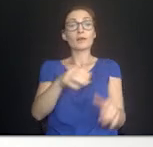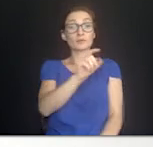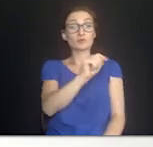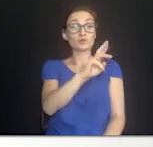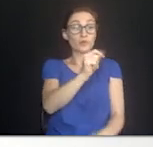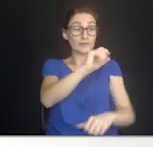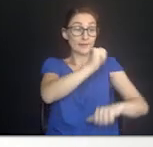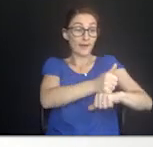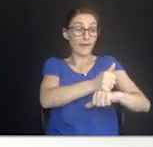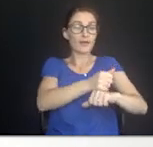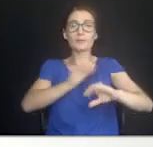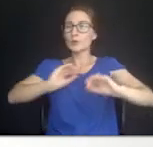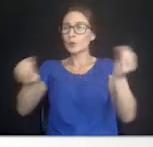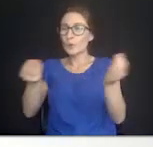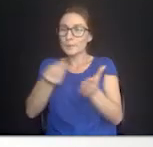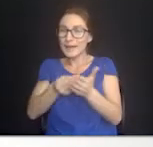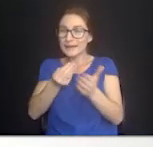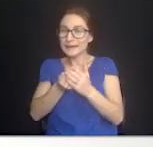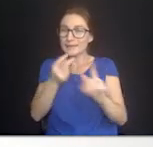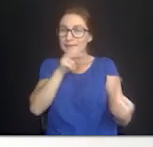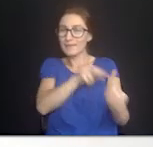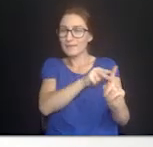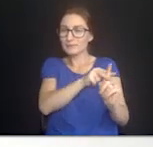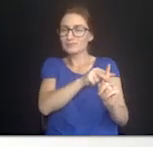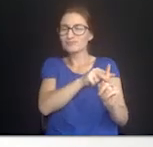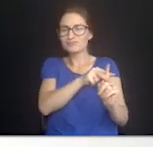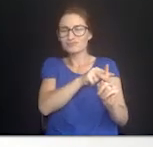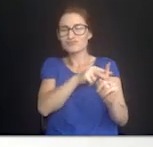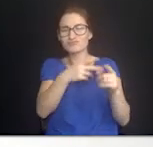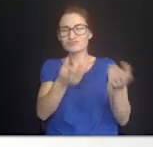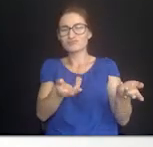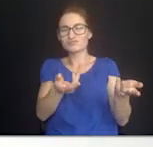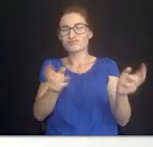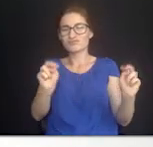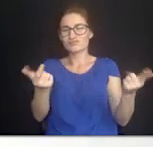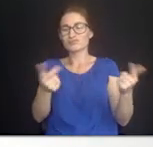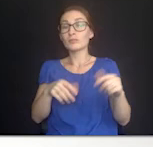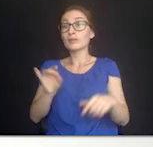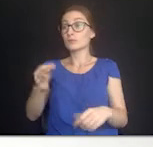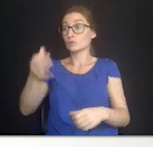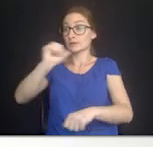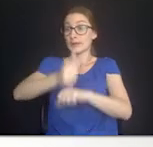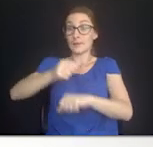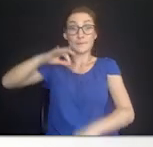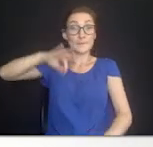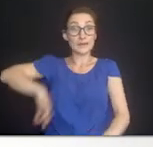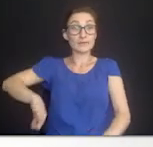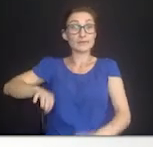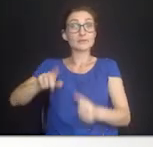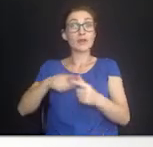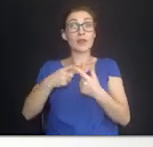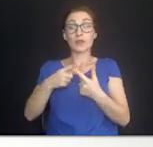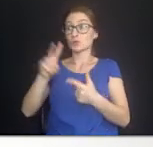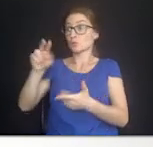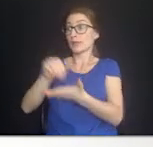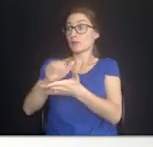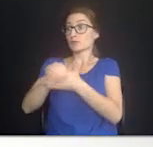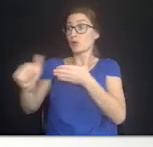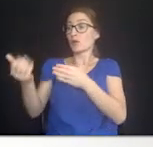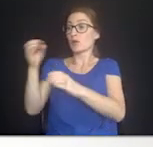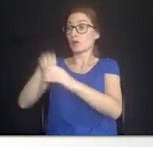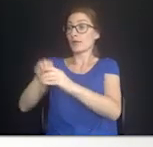do anything. Or, we set up benefits and we go through all that work and then we end up with $2,000 in their account and we